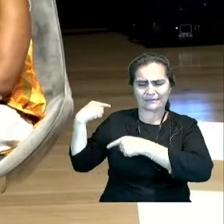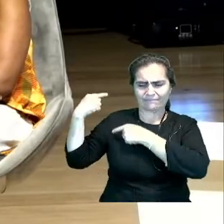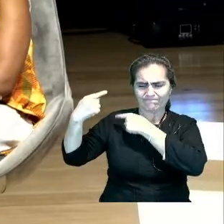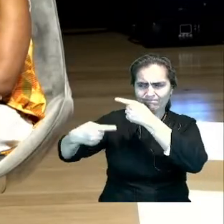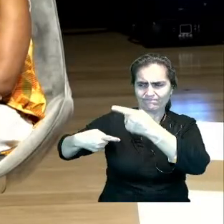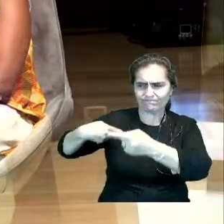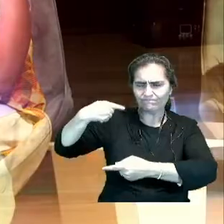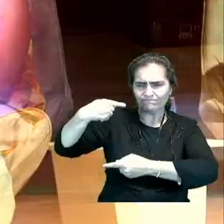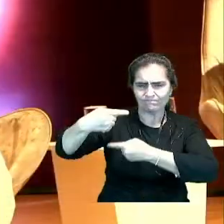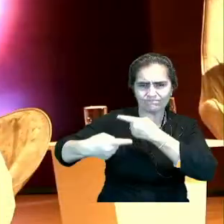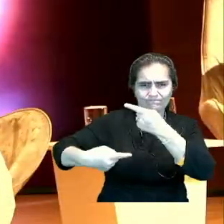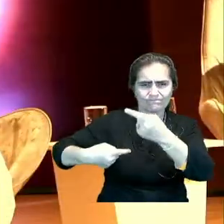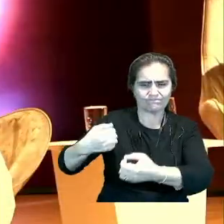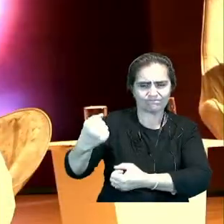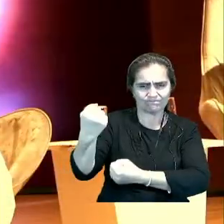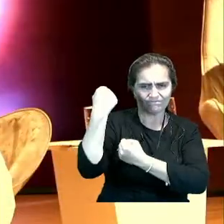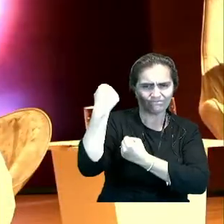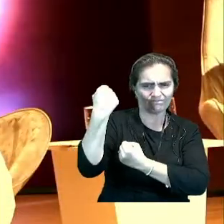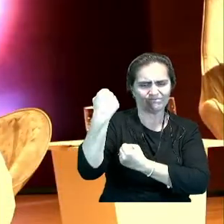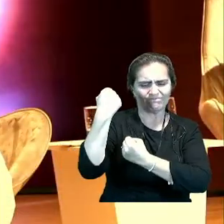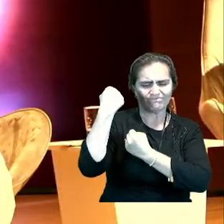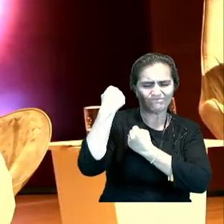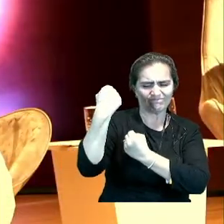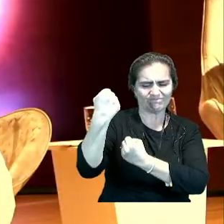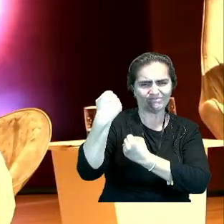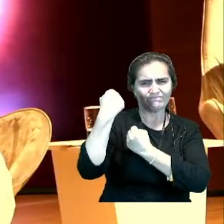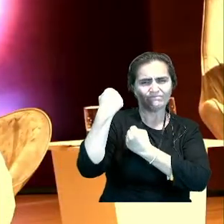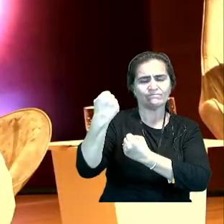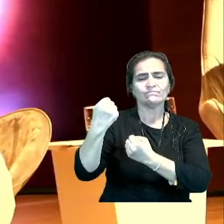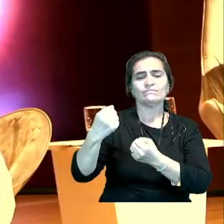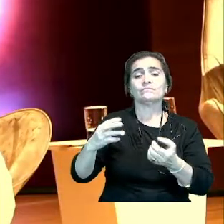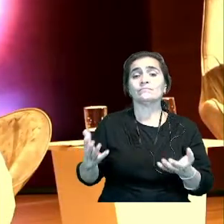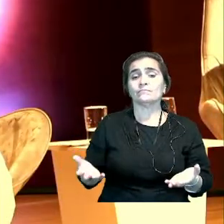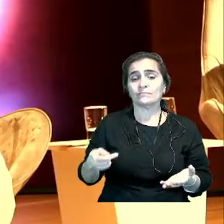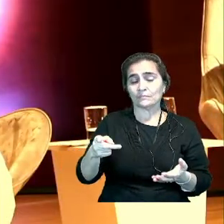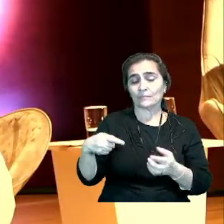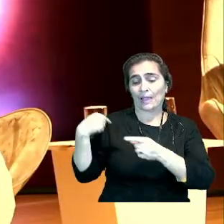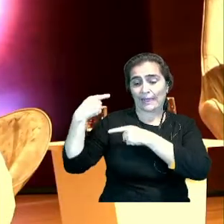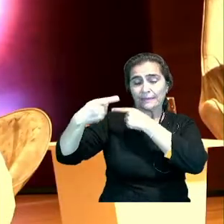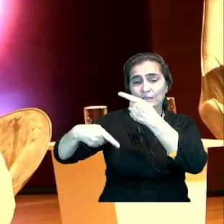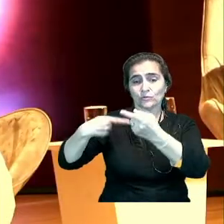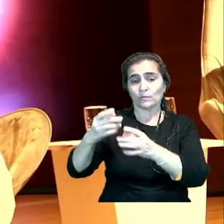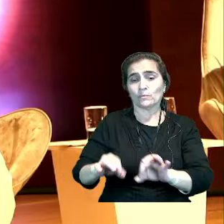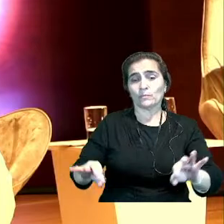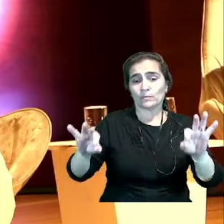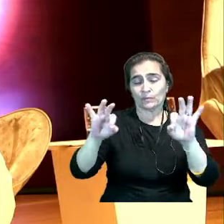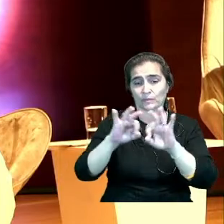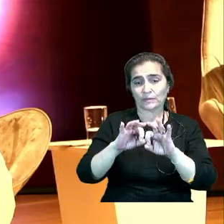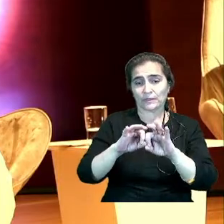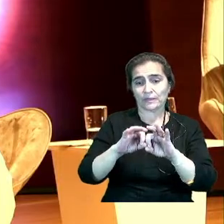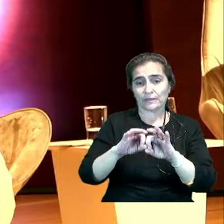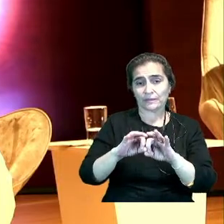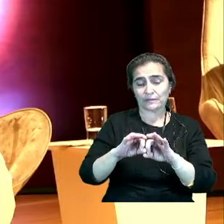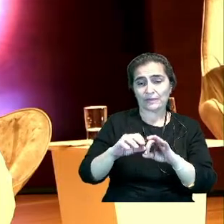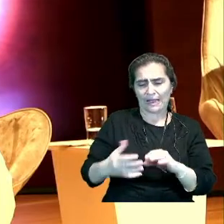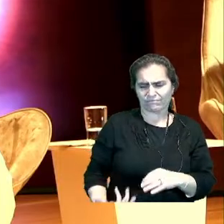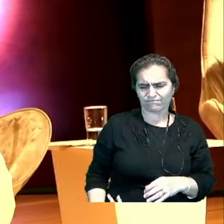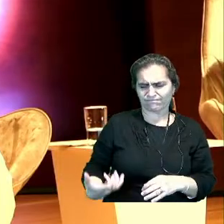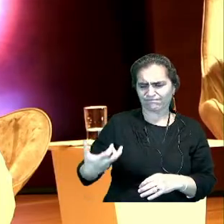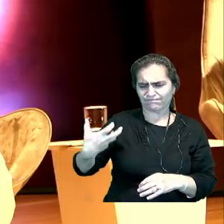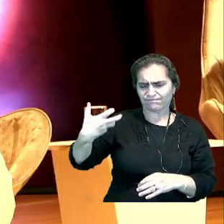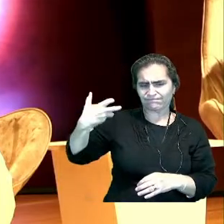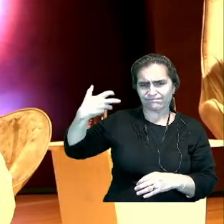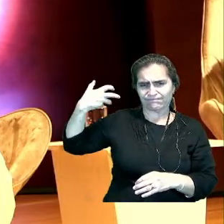important resisting tradition that our ancestors started under slavery. They refused to